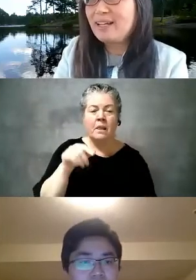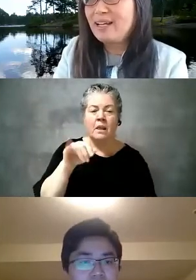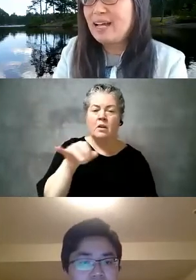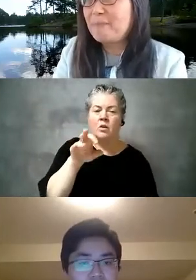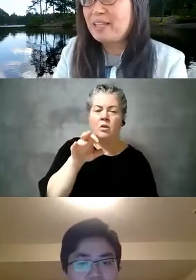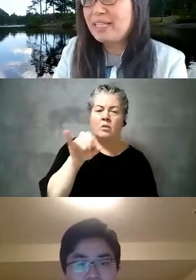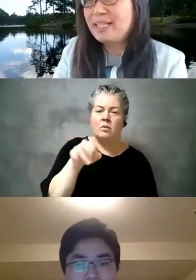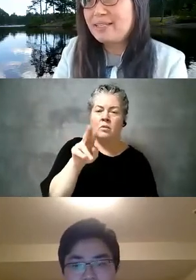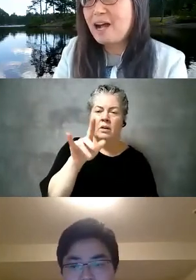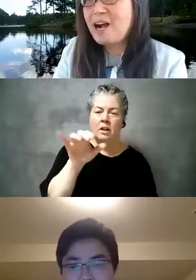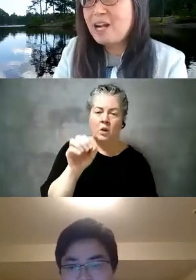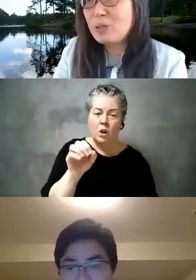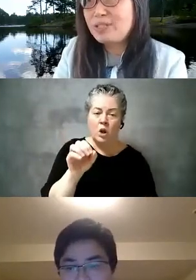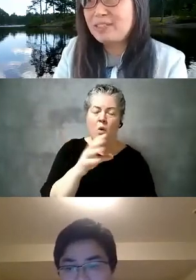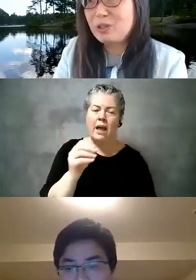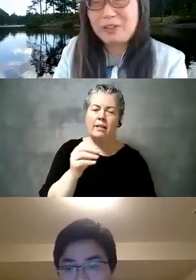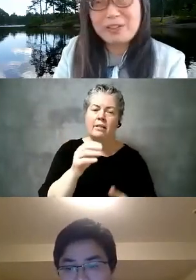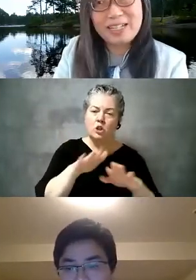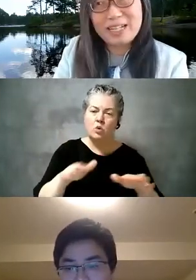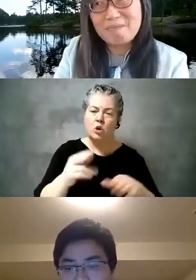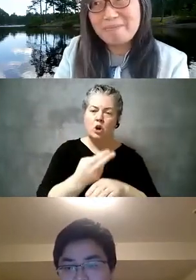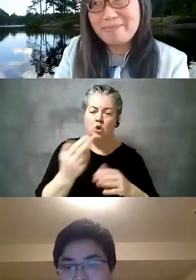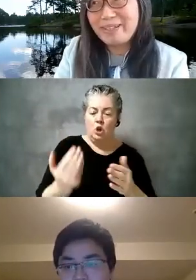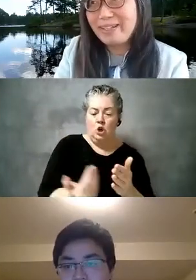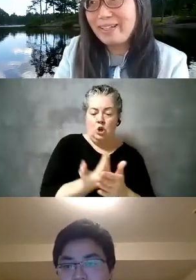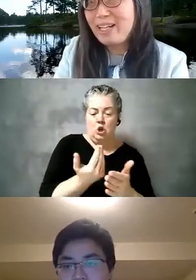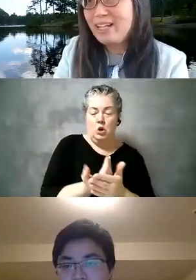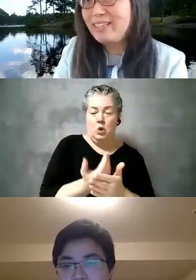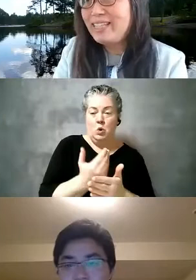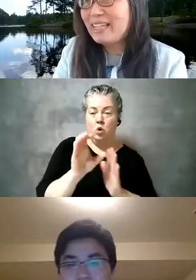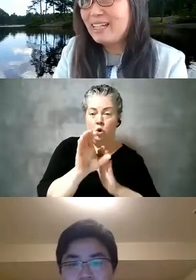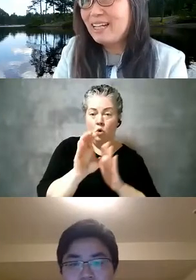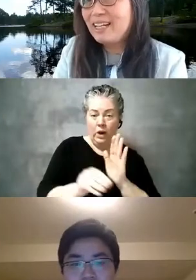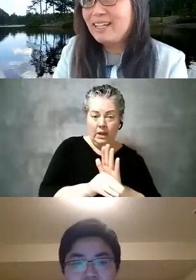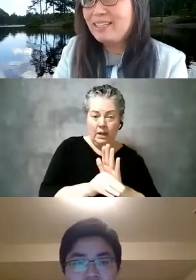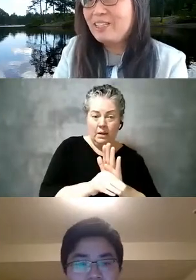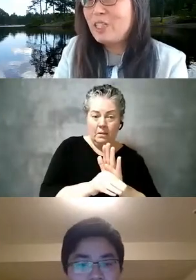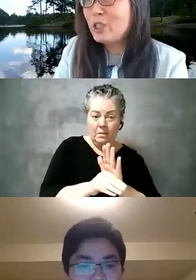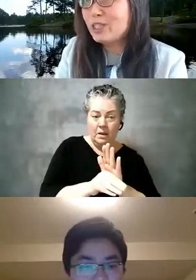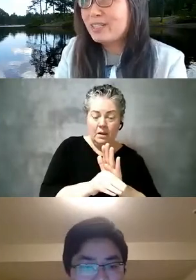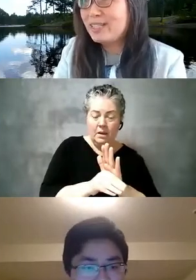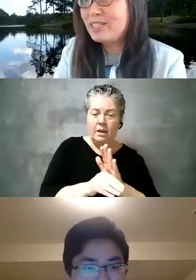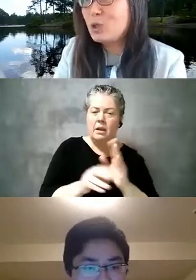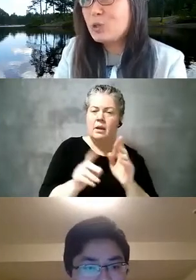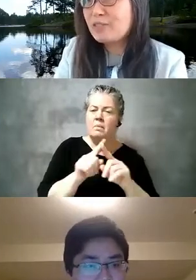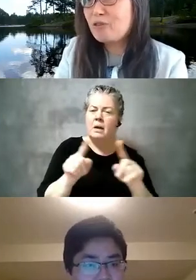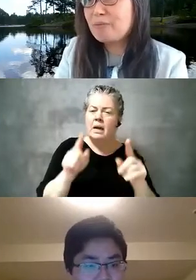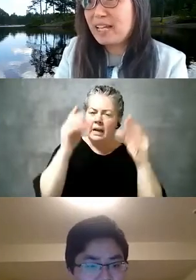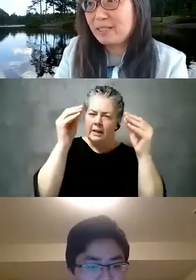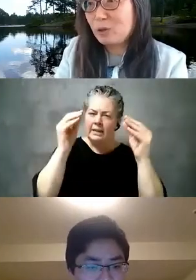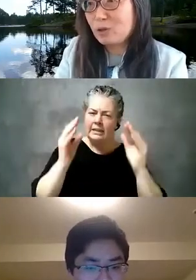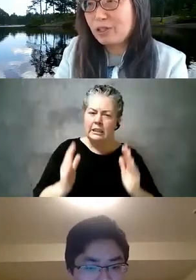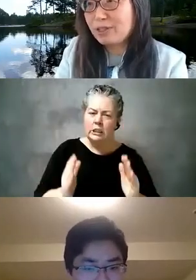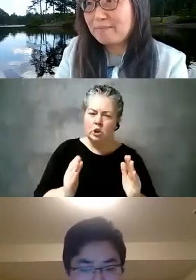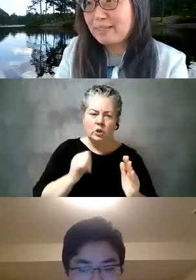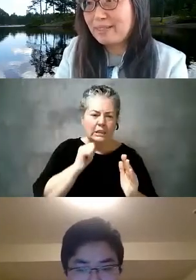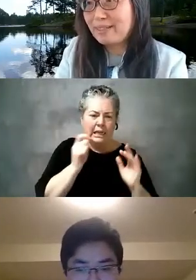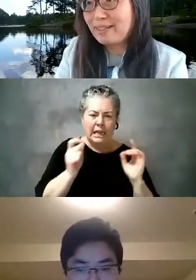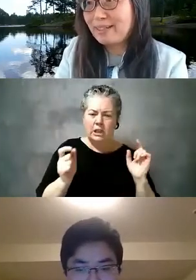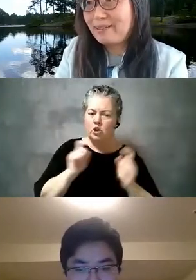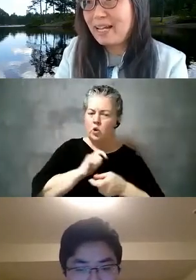and other kids are using the new curriculum, yet the teachers didn't transform their